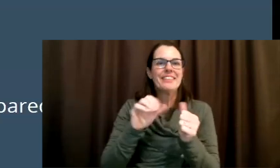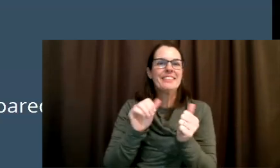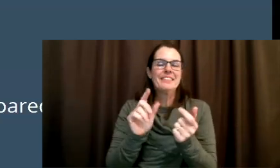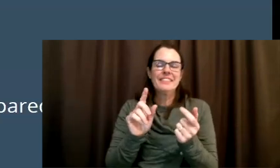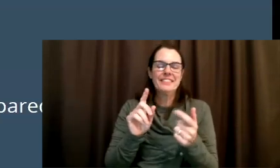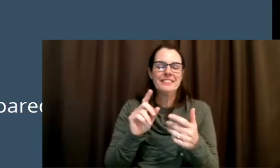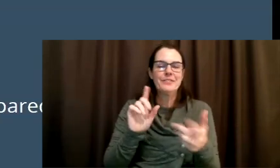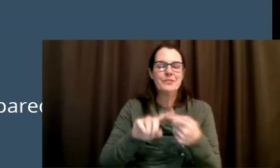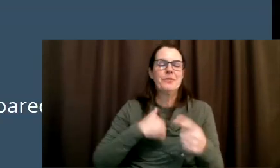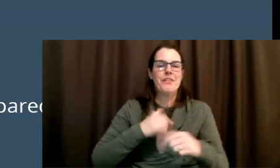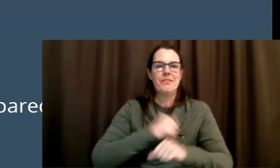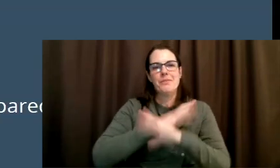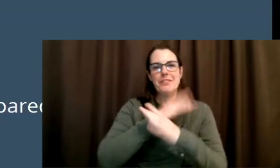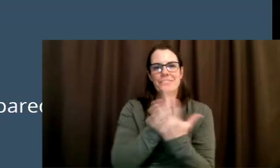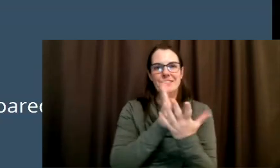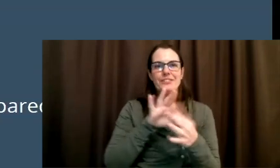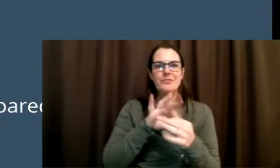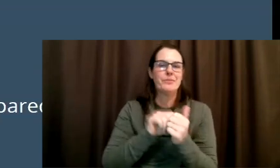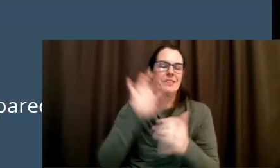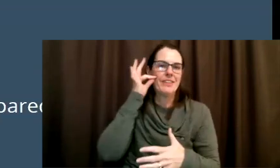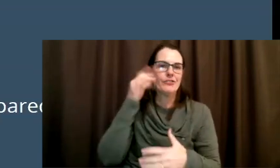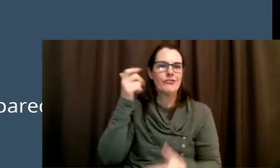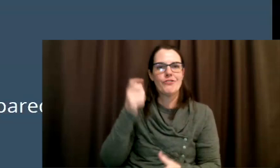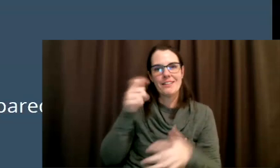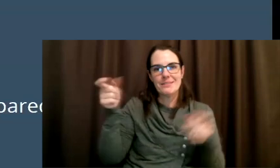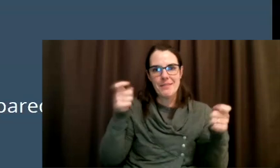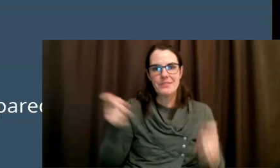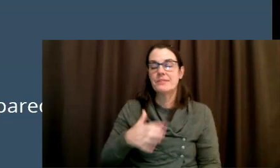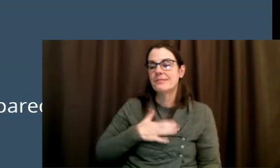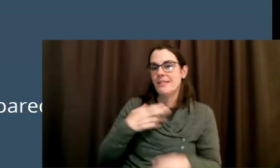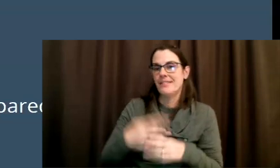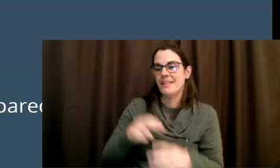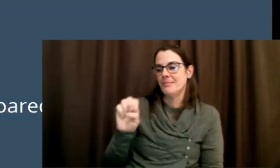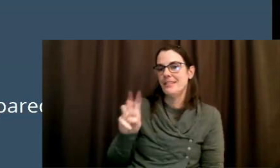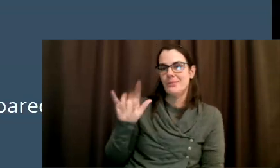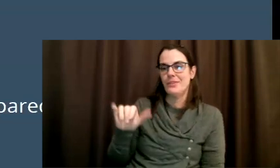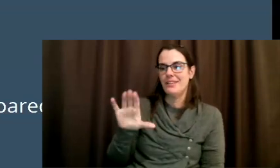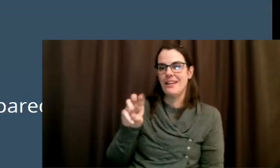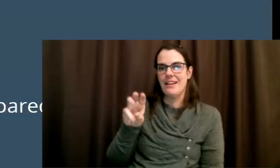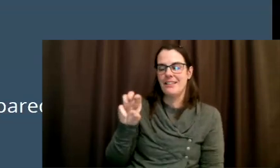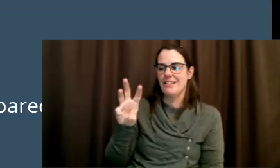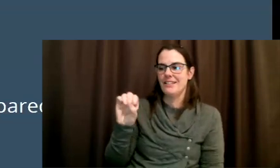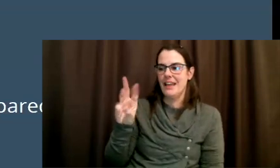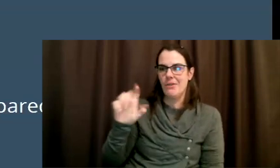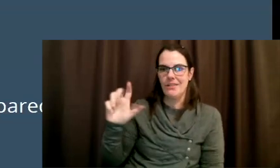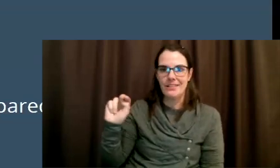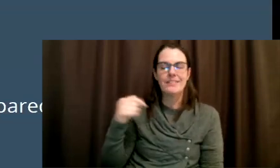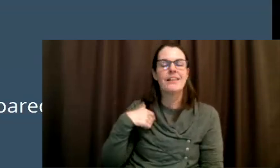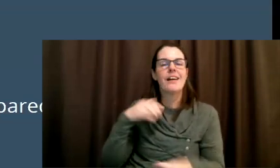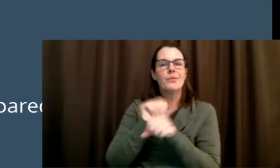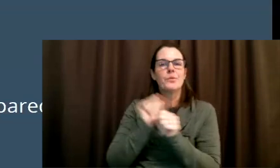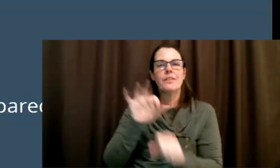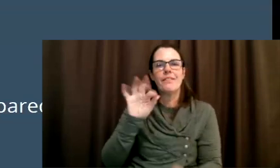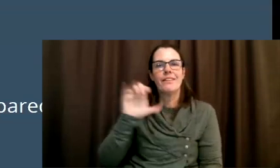really glad you're here. My name is Emery Cowan. I work with the Fire Adapted Communities Learning Network and the